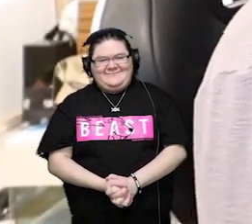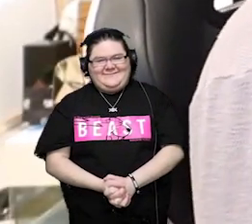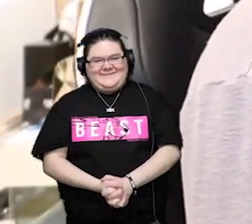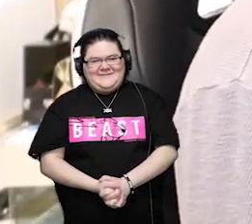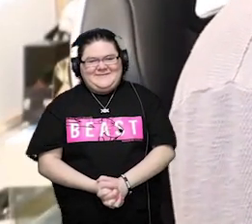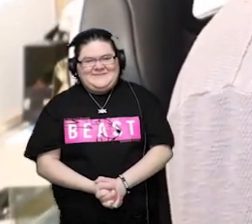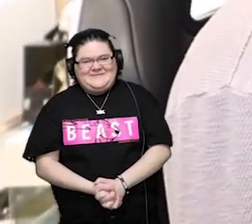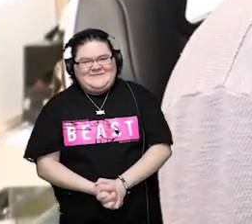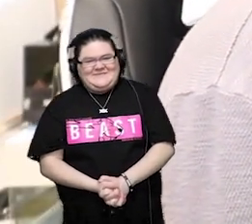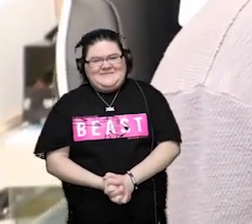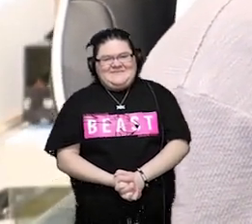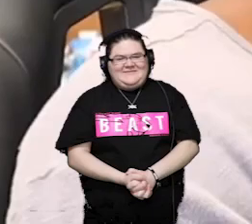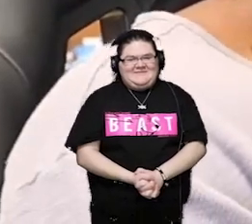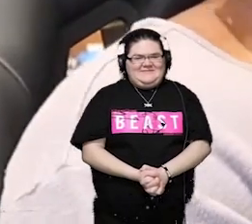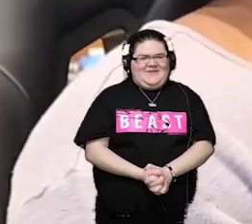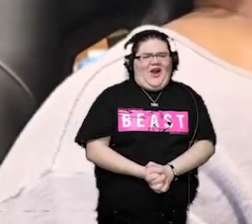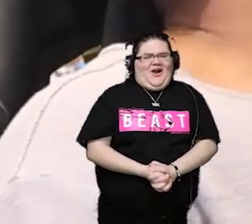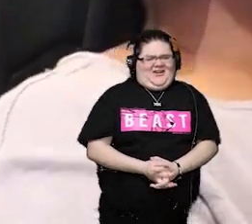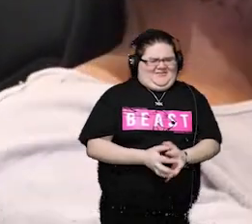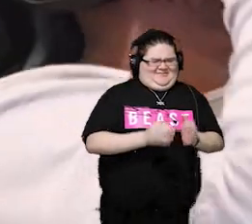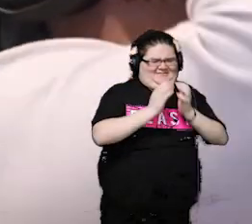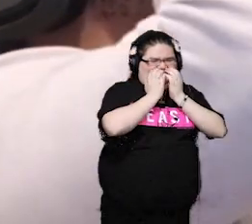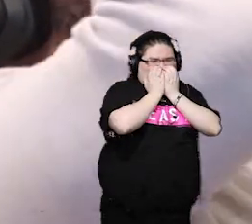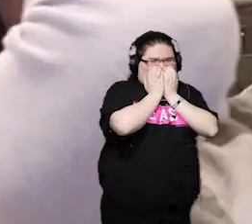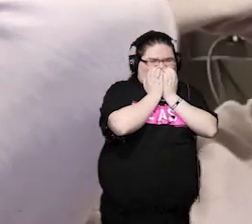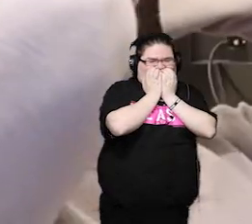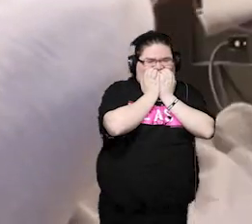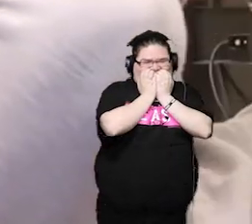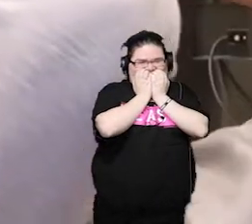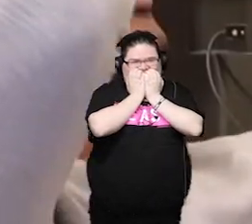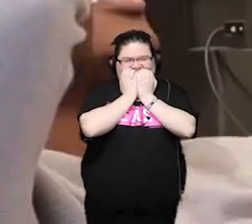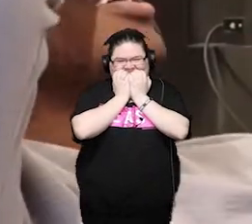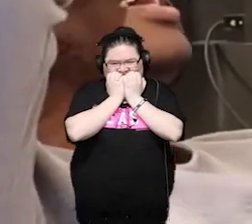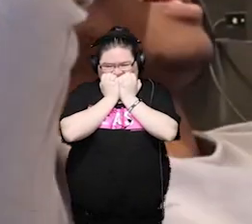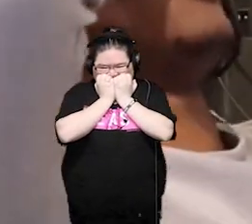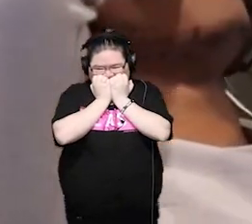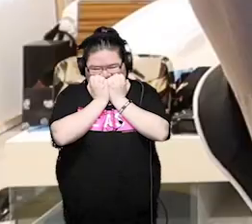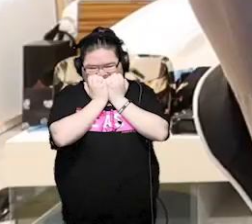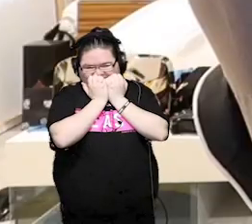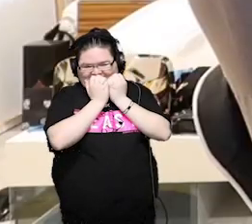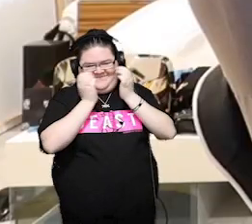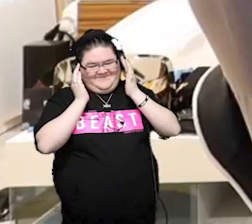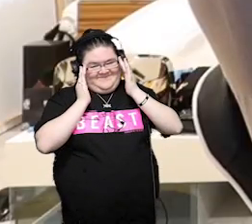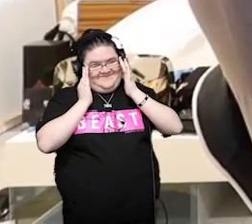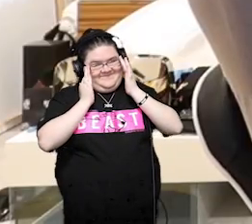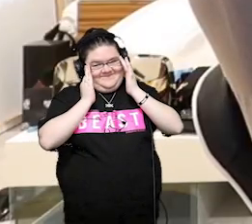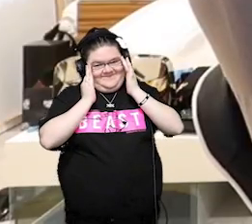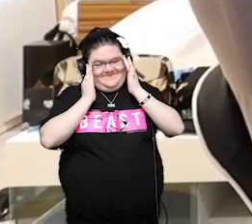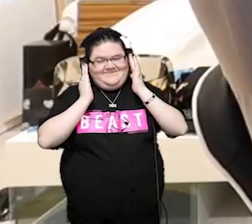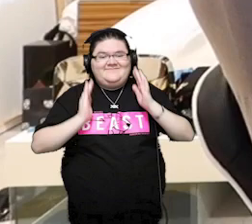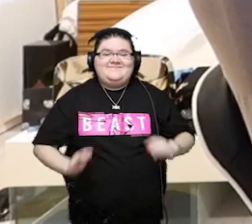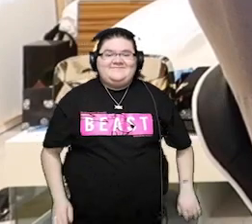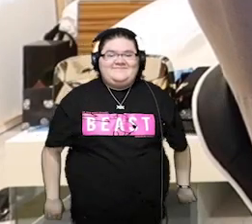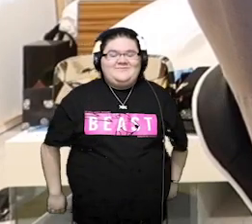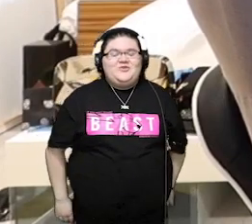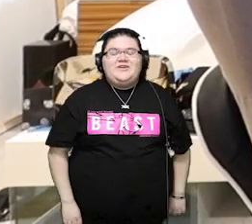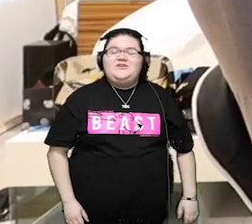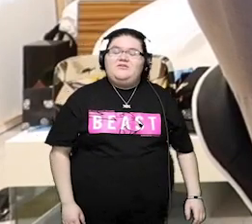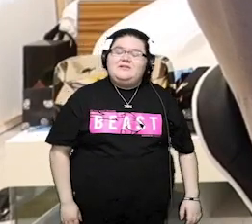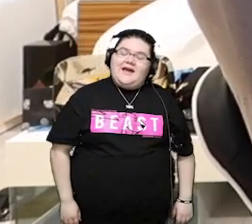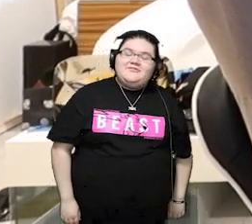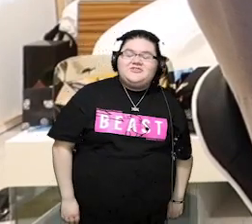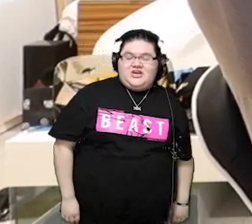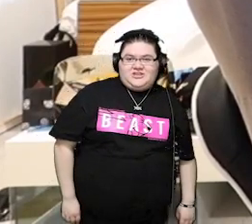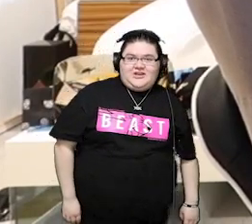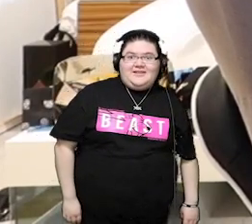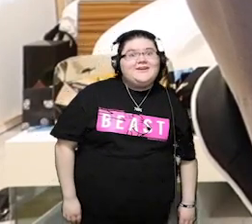fuck's sake, man. Oh! Oh, God. Okay. It's getting long now. Well, then